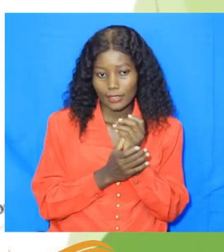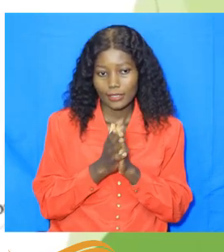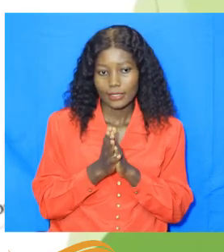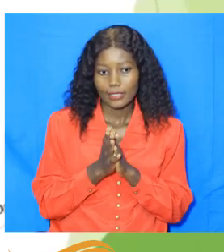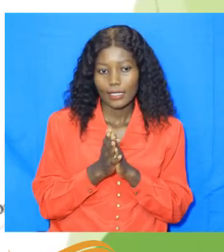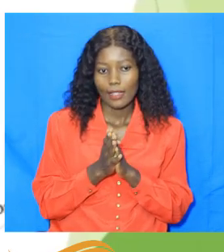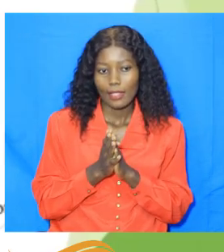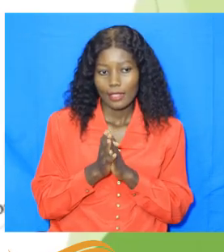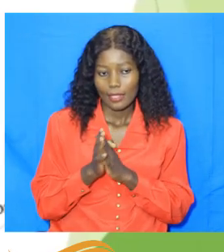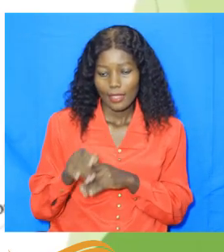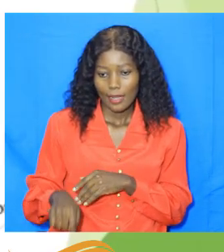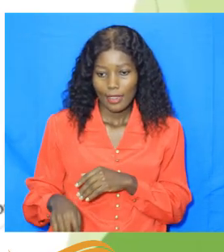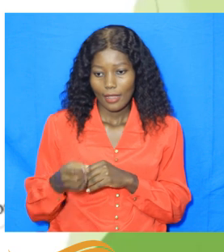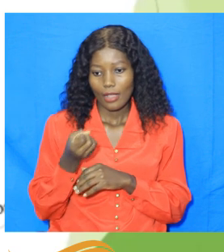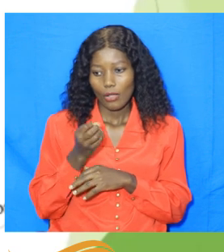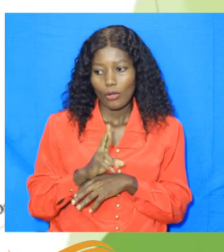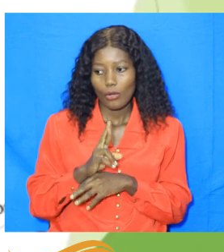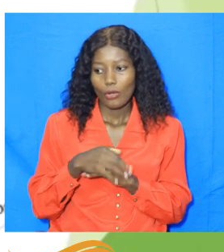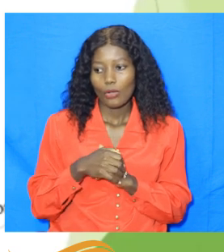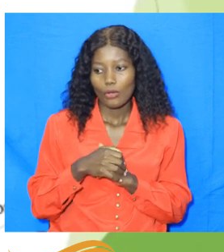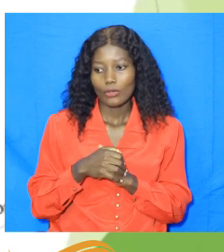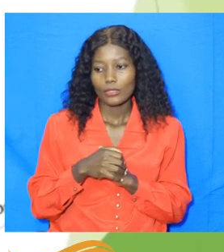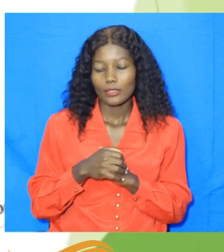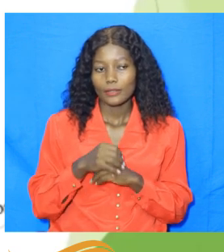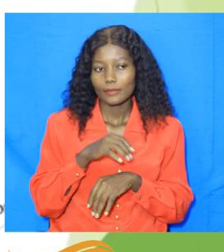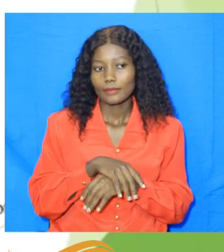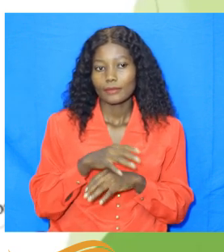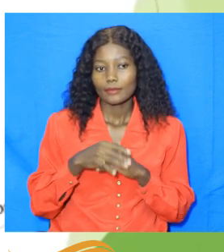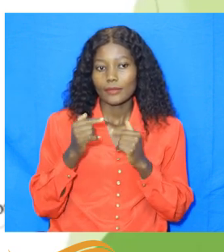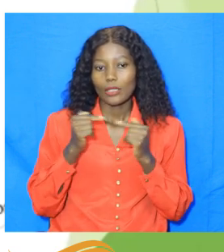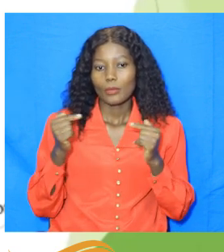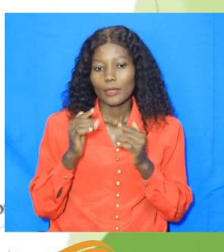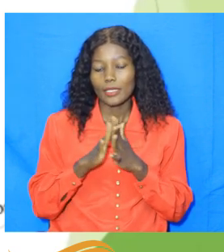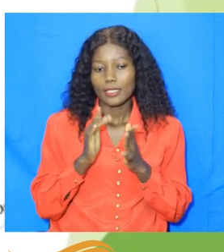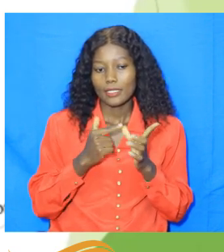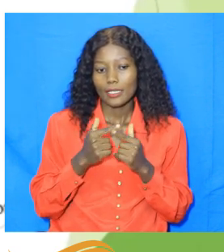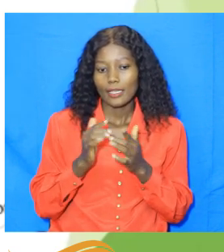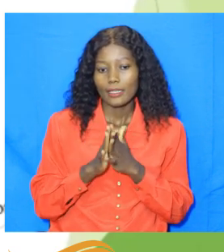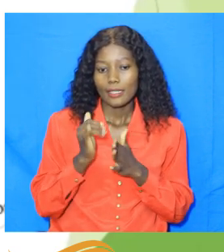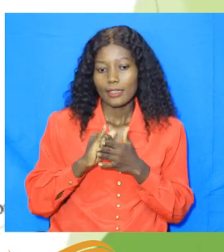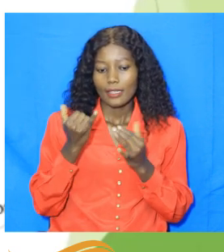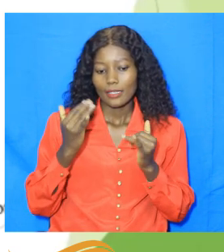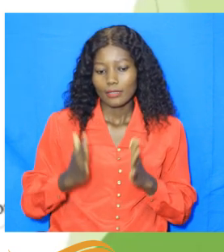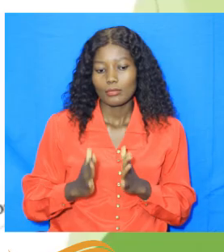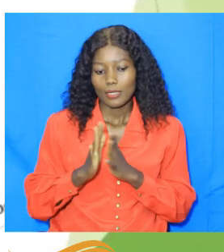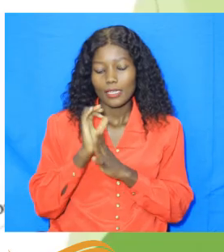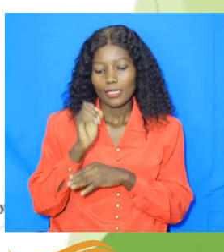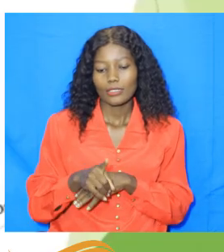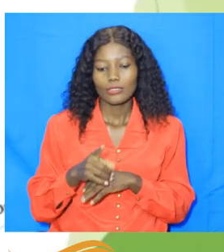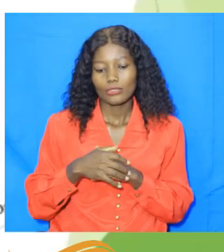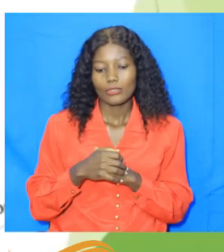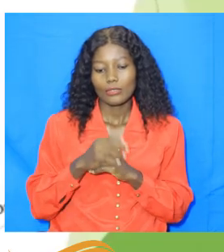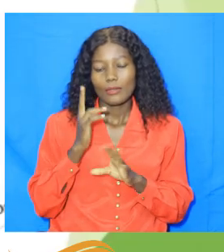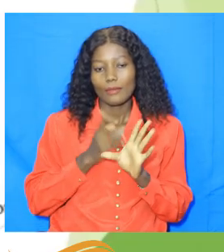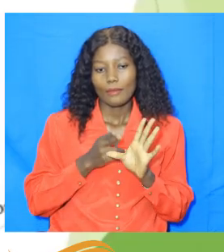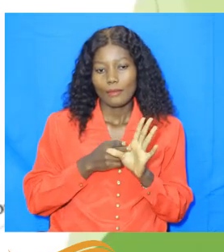the leg or grabbing the opponent, then that athlete is supposed to perform